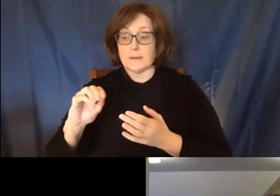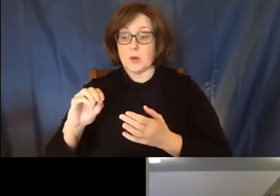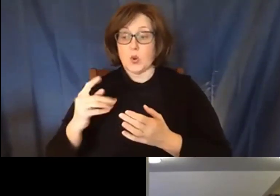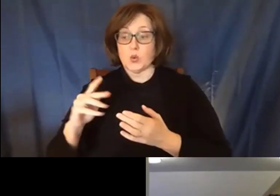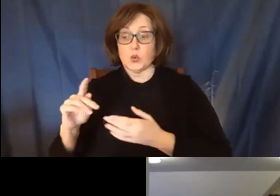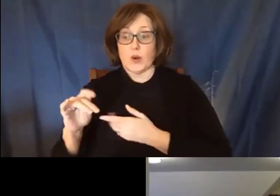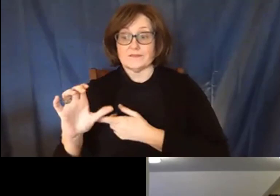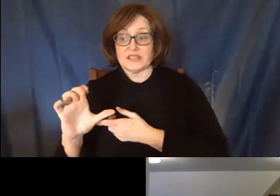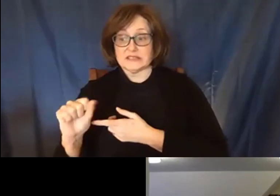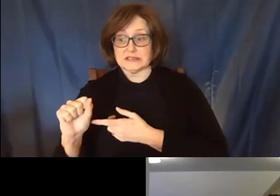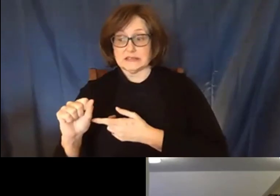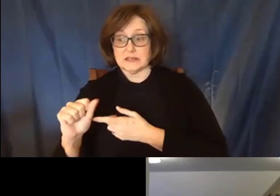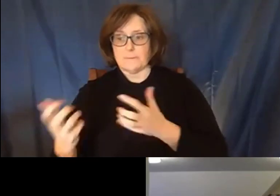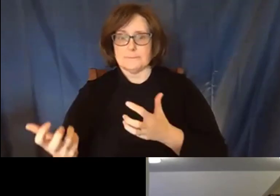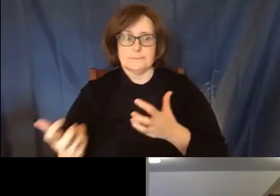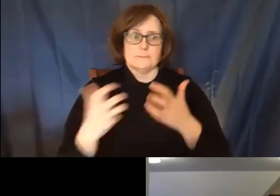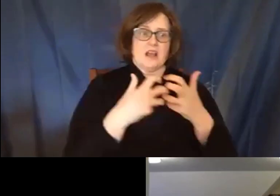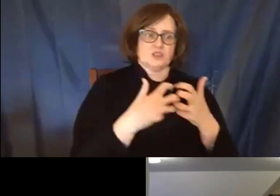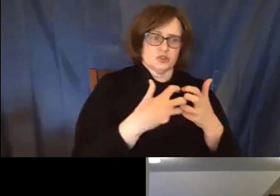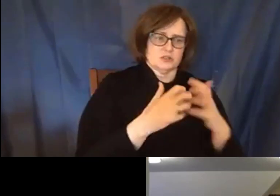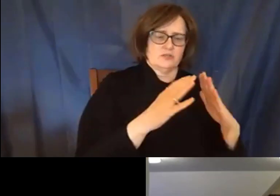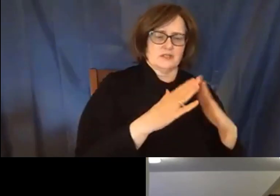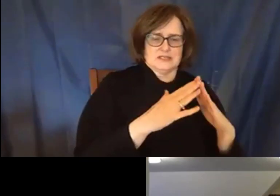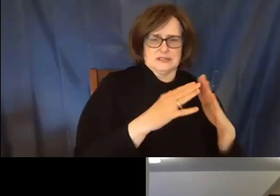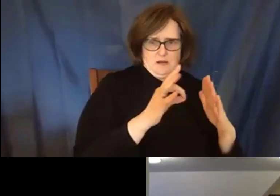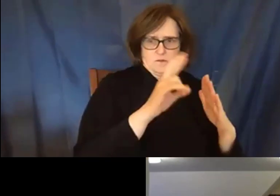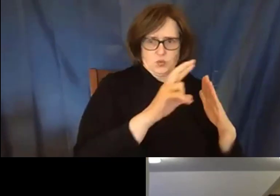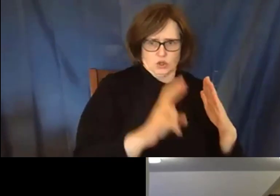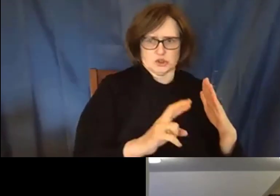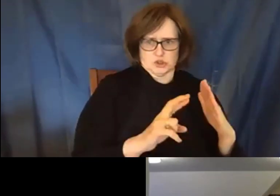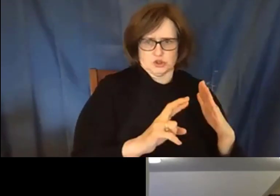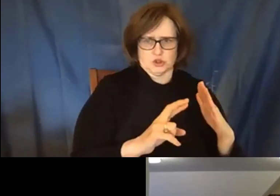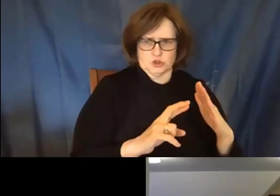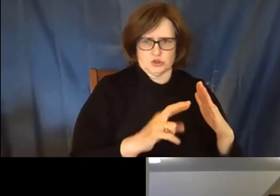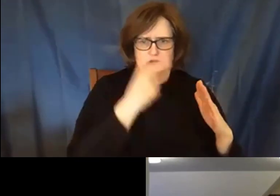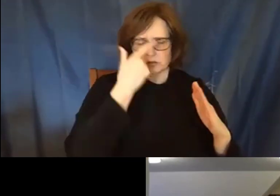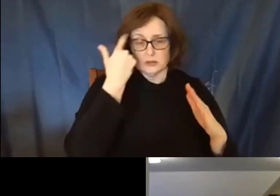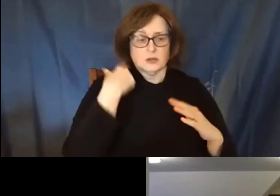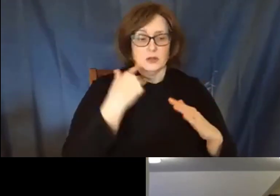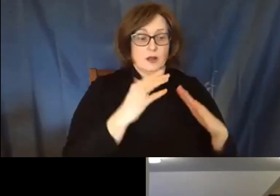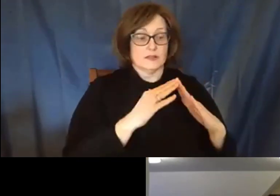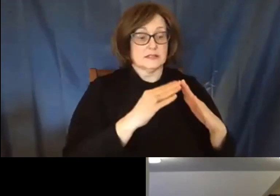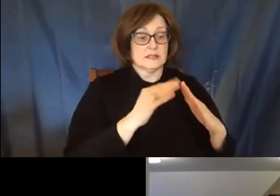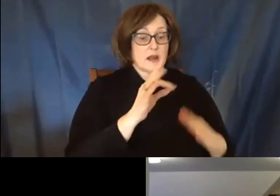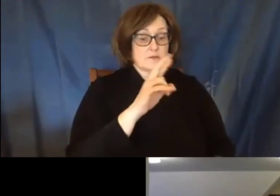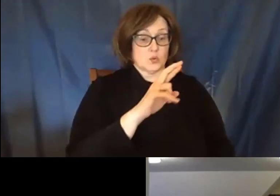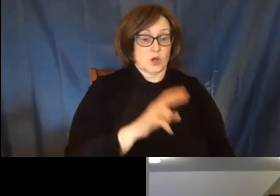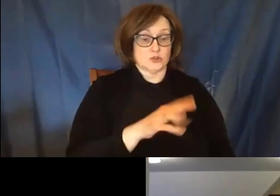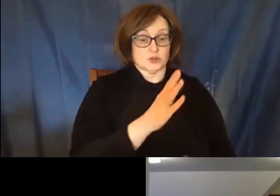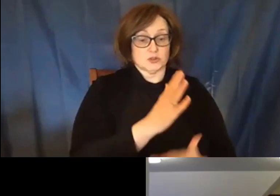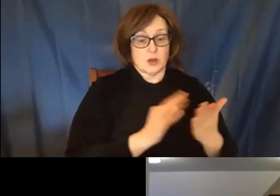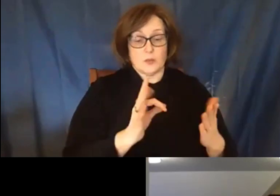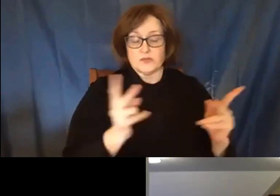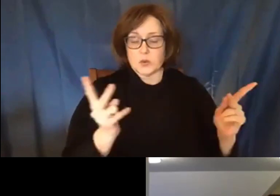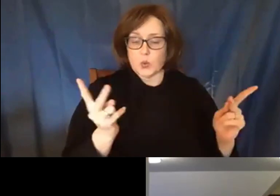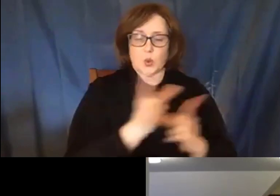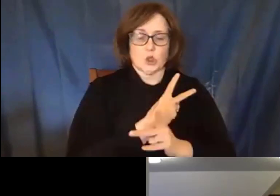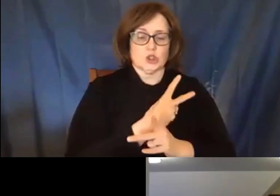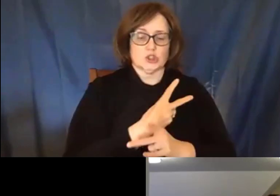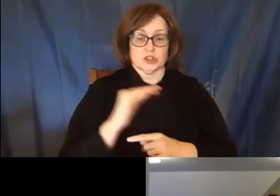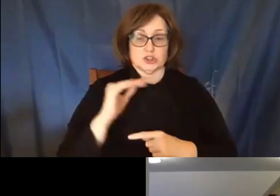demographics in the city of Rochester. Rochester as a city has, I think, some of the worst childhood poverty in the